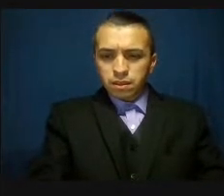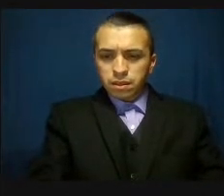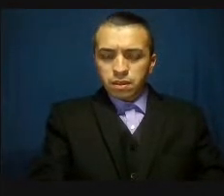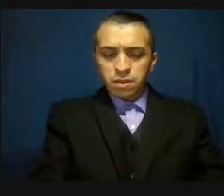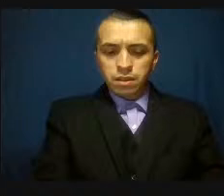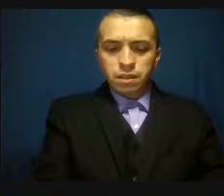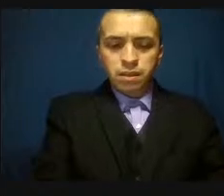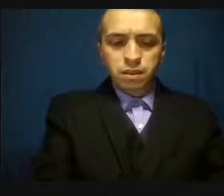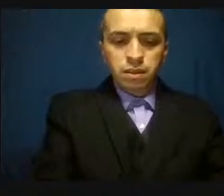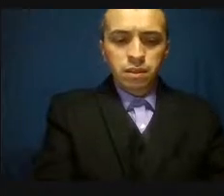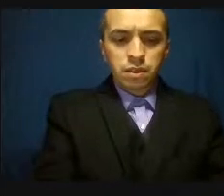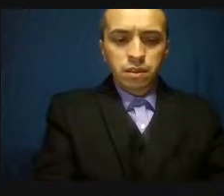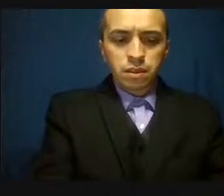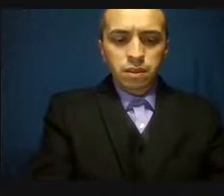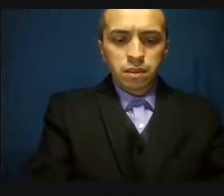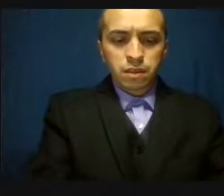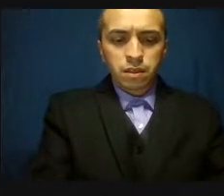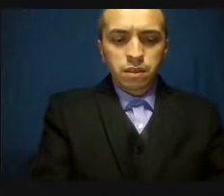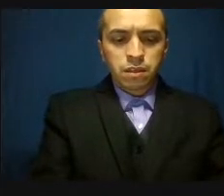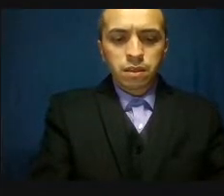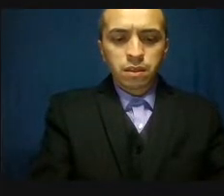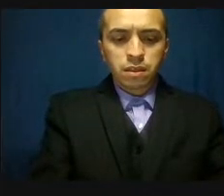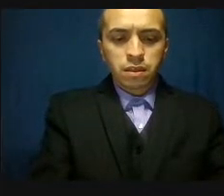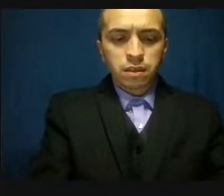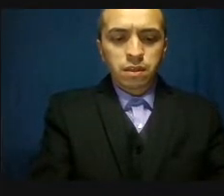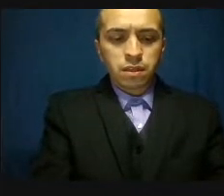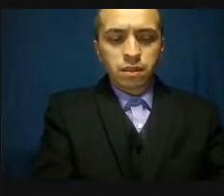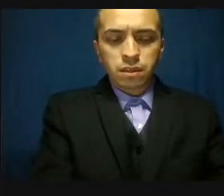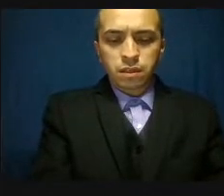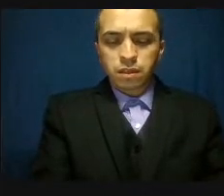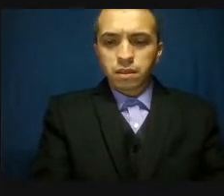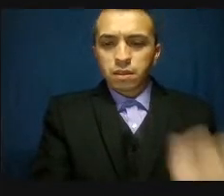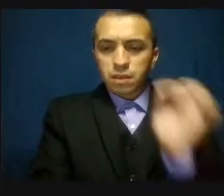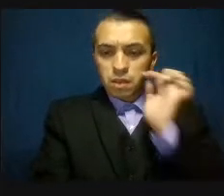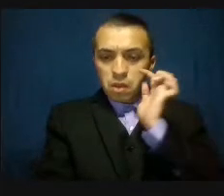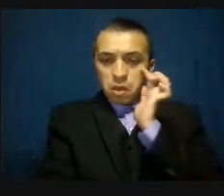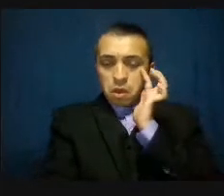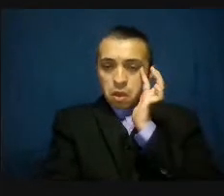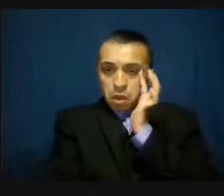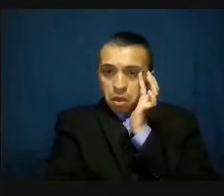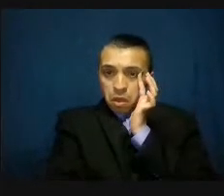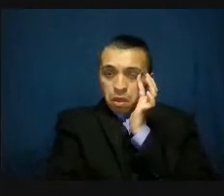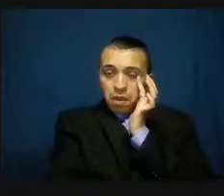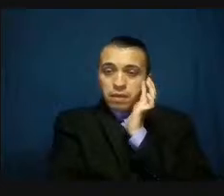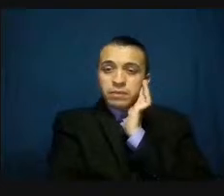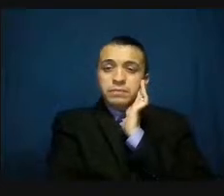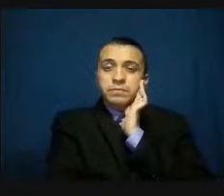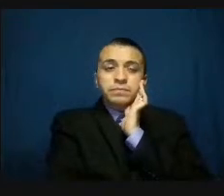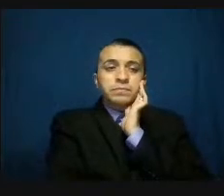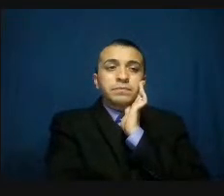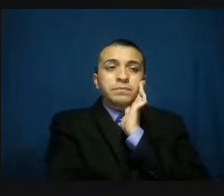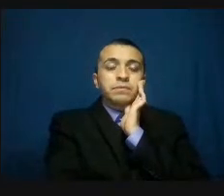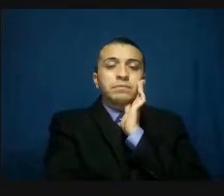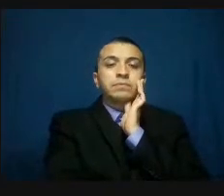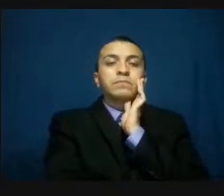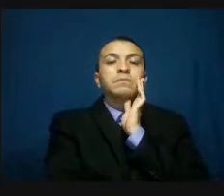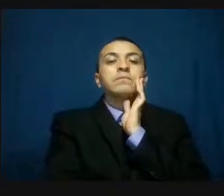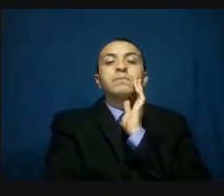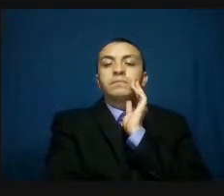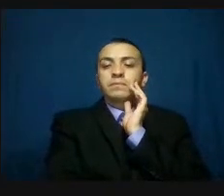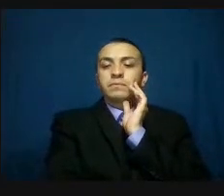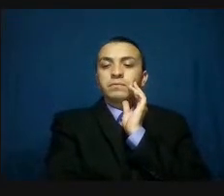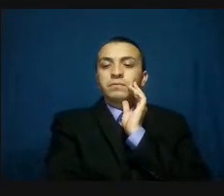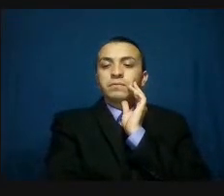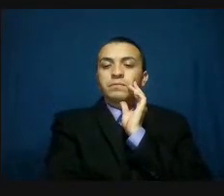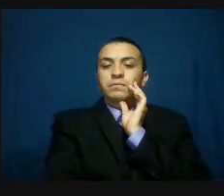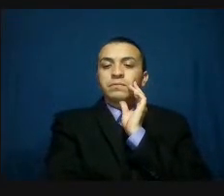Most HVAC systems, you can do that so that blocks the outside air from being pushed inside. Also, it's a great time of year to replace your air filter in